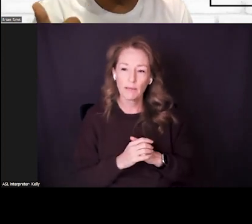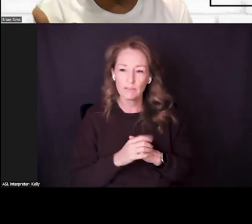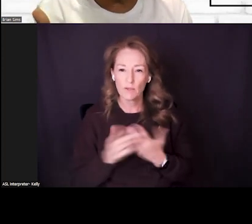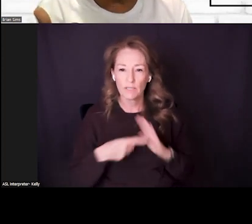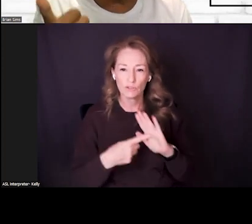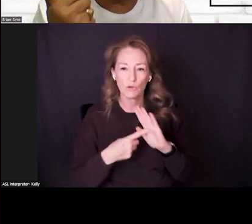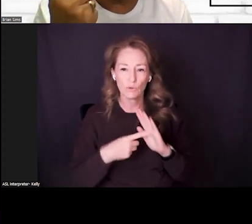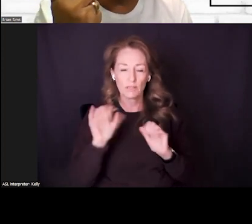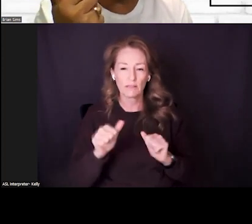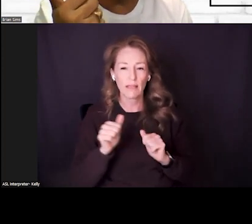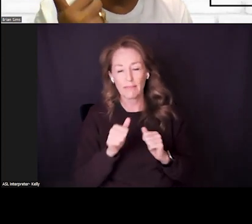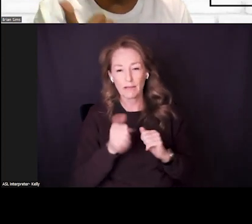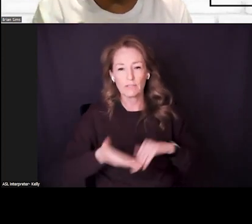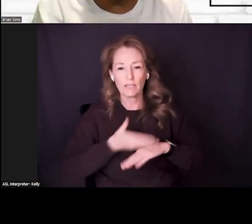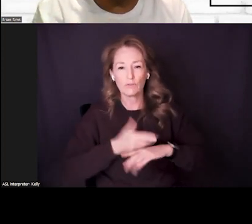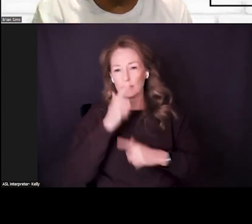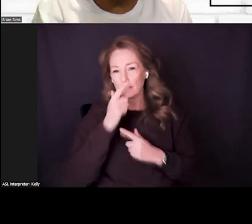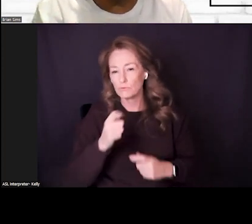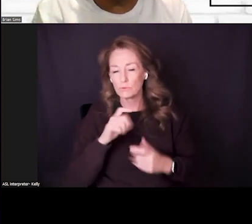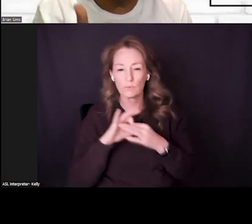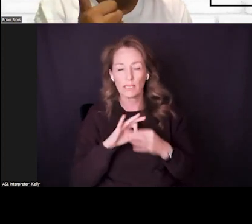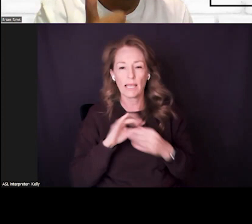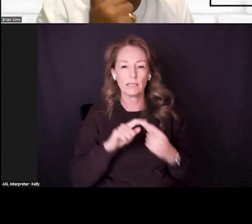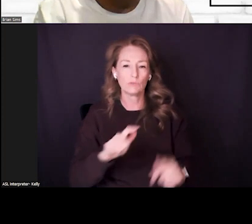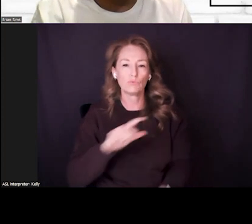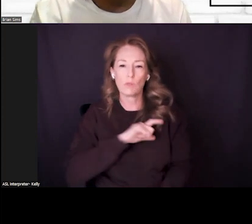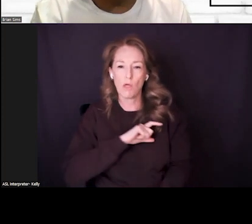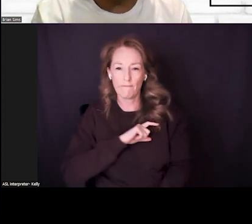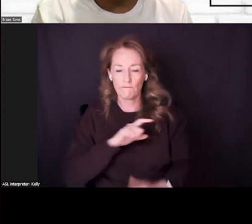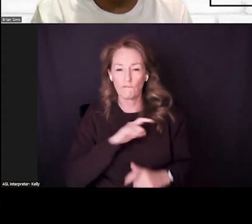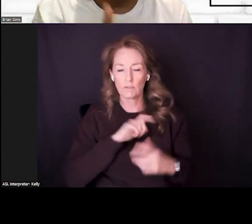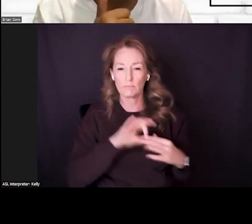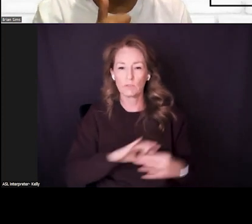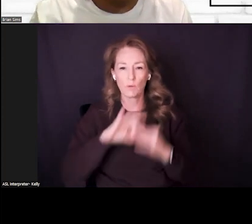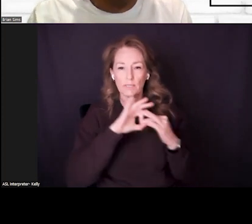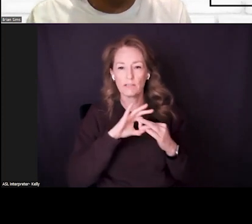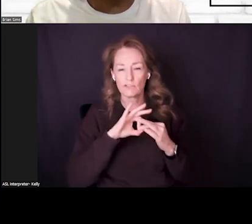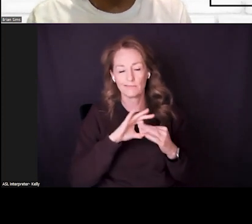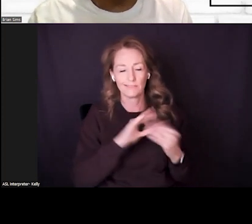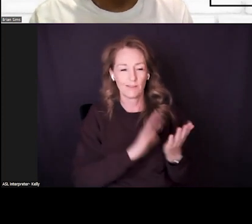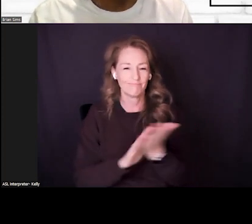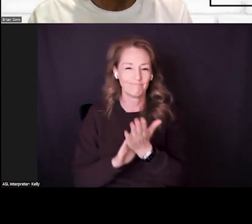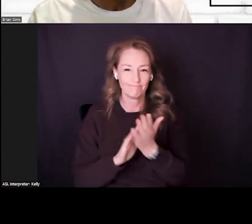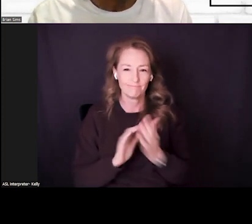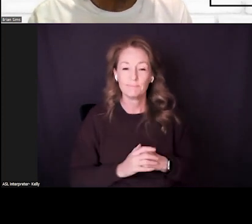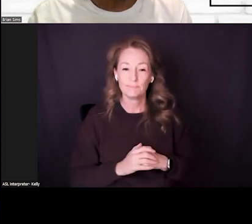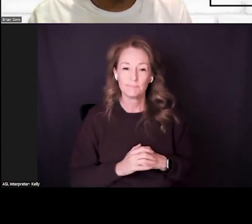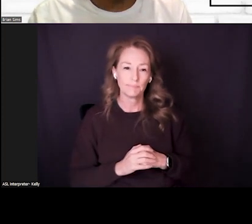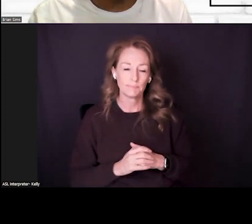is increased interest with regards to law enforcement coordination. So kudos to them. Next slide, please.